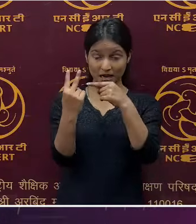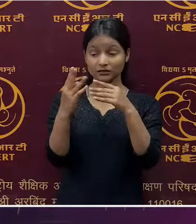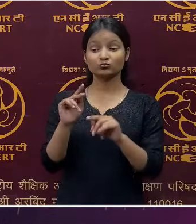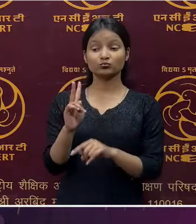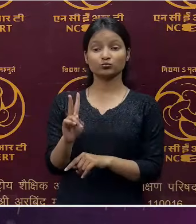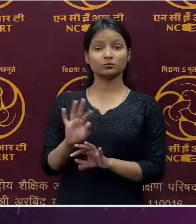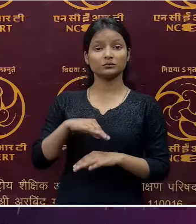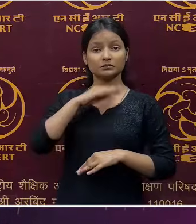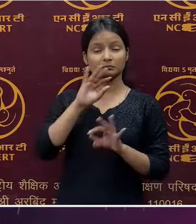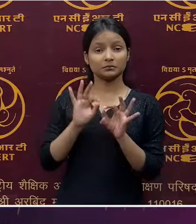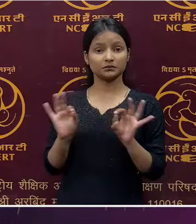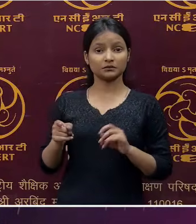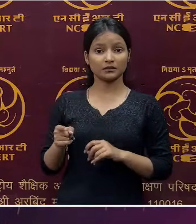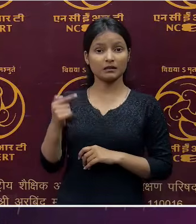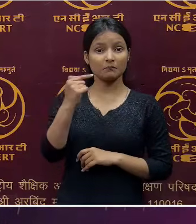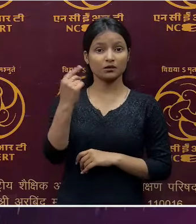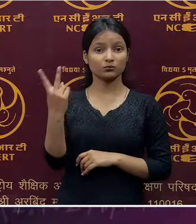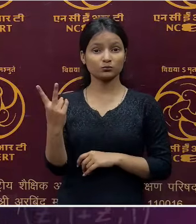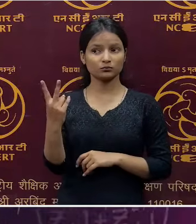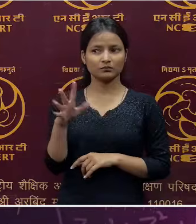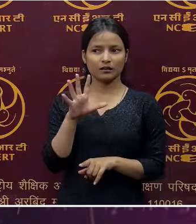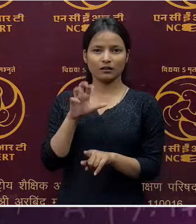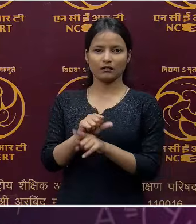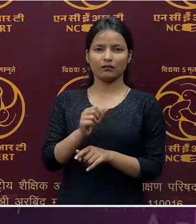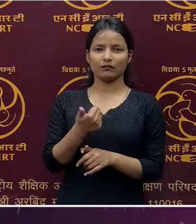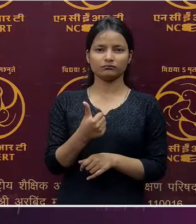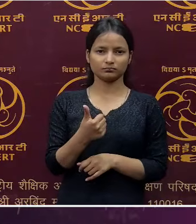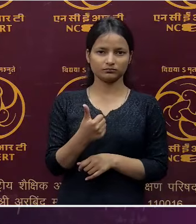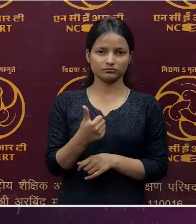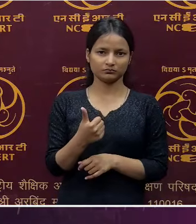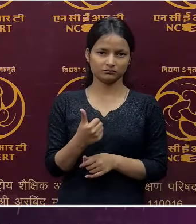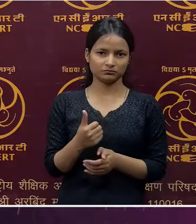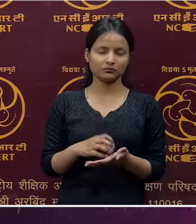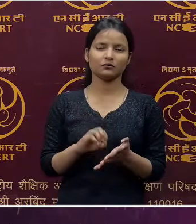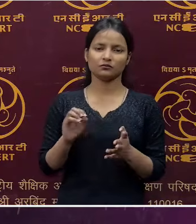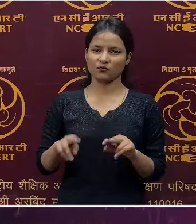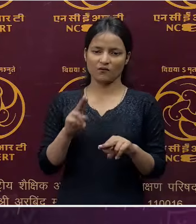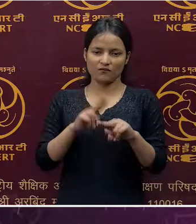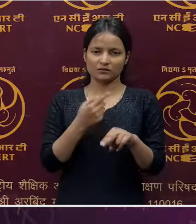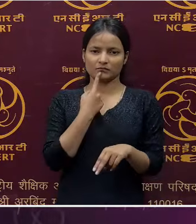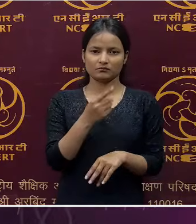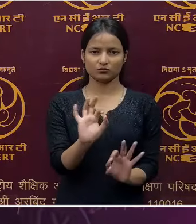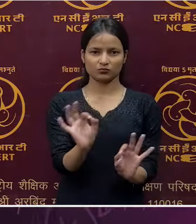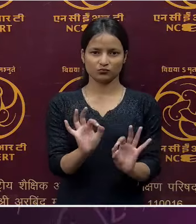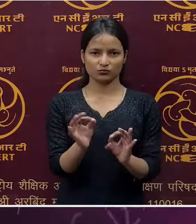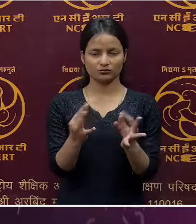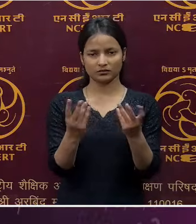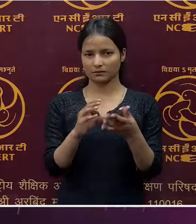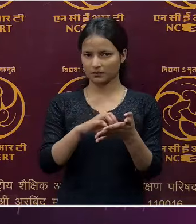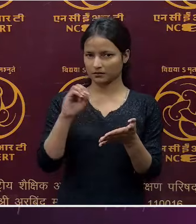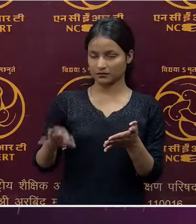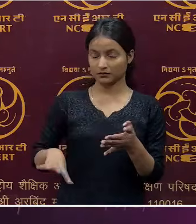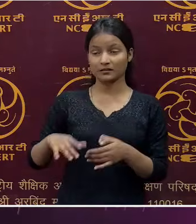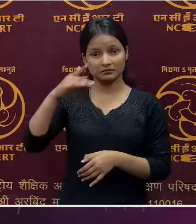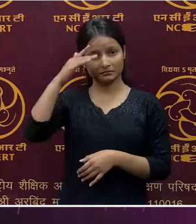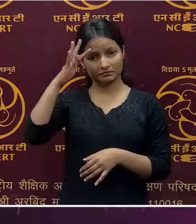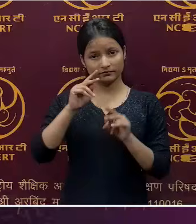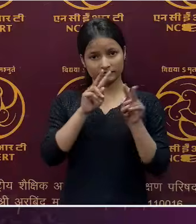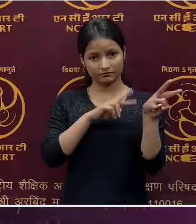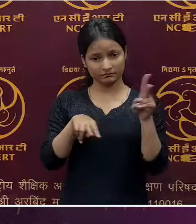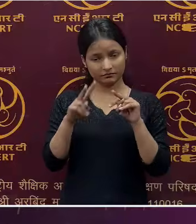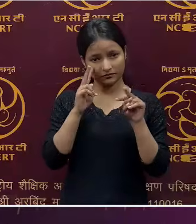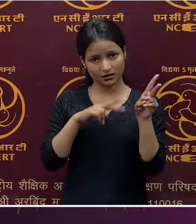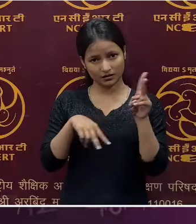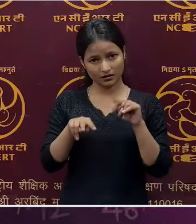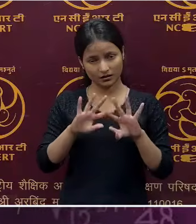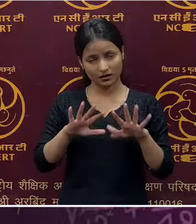and also written here that it is not a function. So we should read the theory thoroughly, and then we